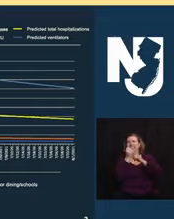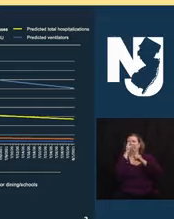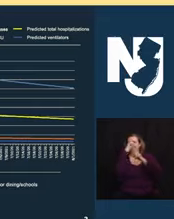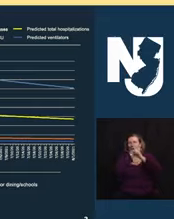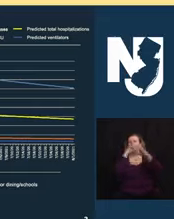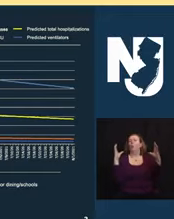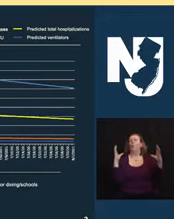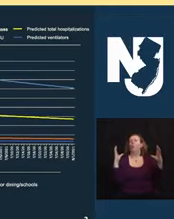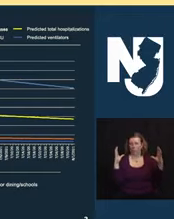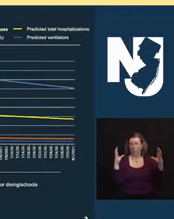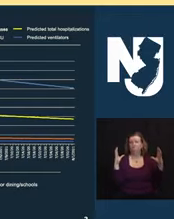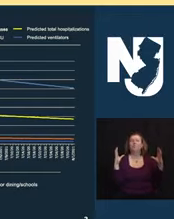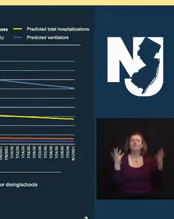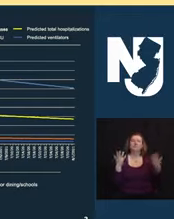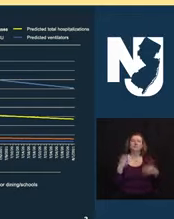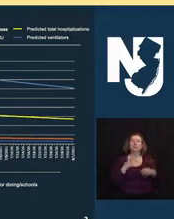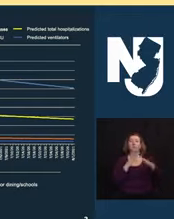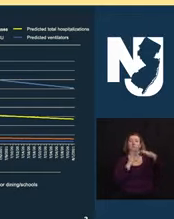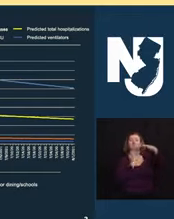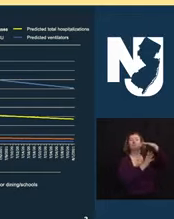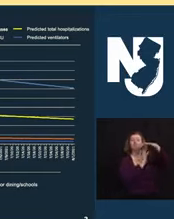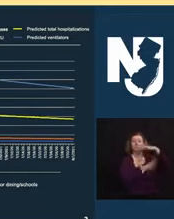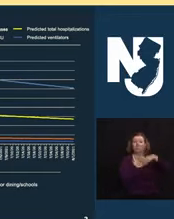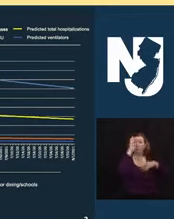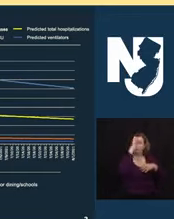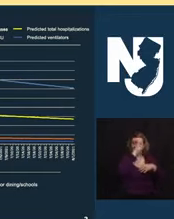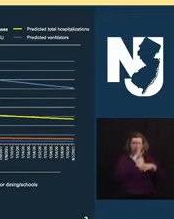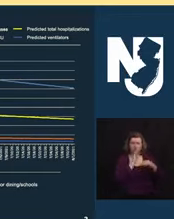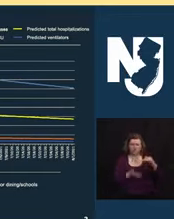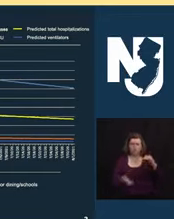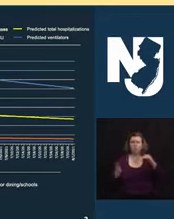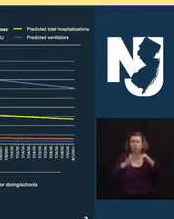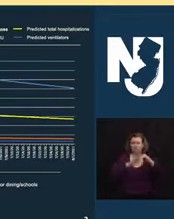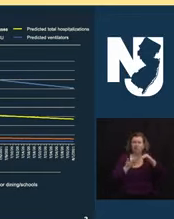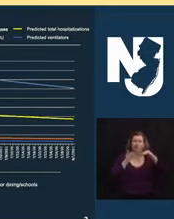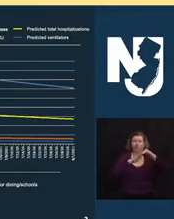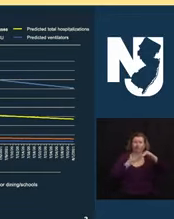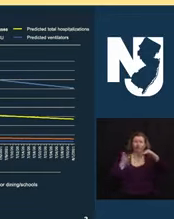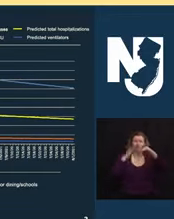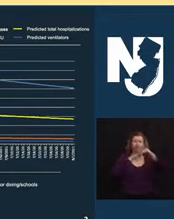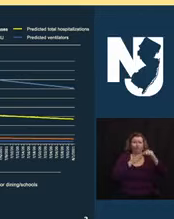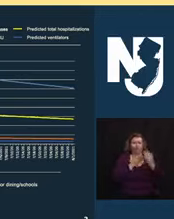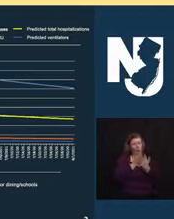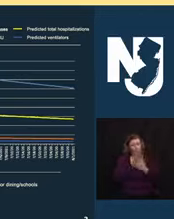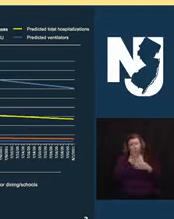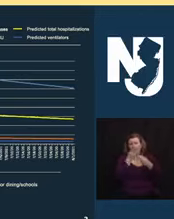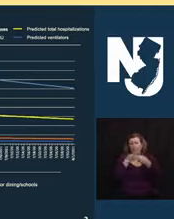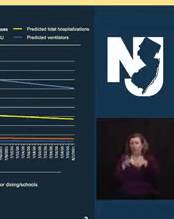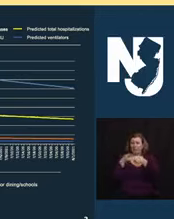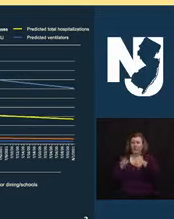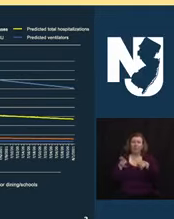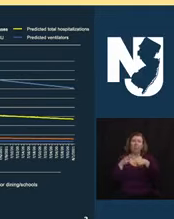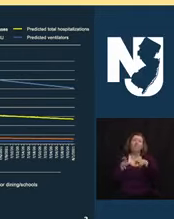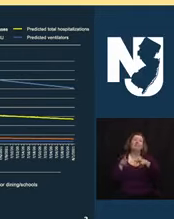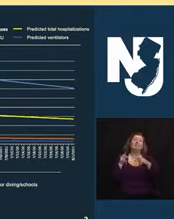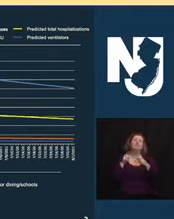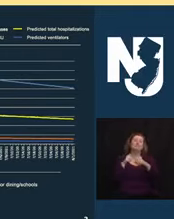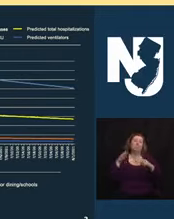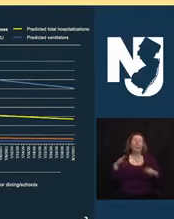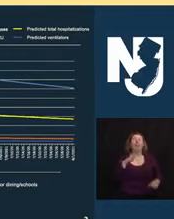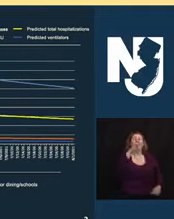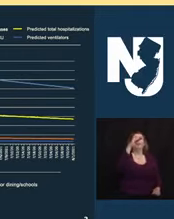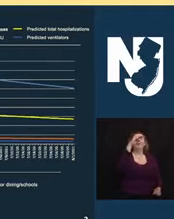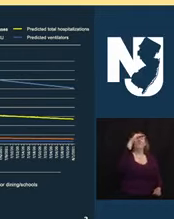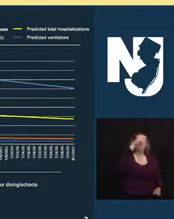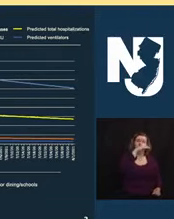Likewise, hospitalizations would continue to increase through April before holding into an unsettling range